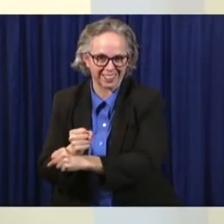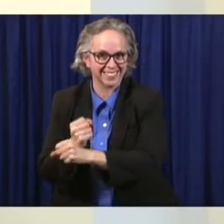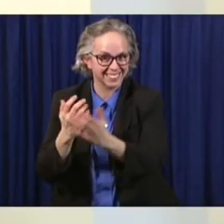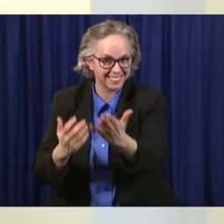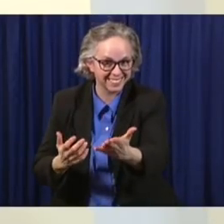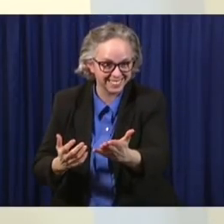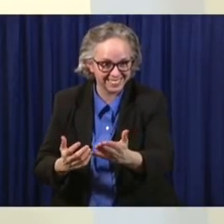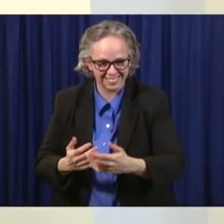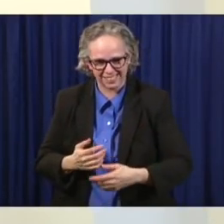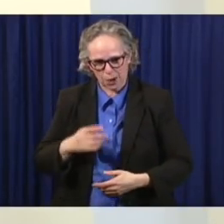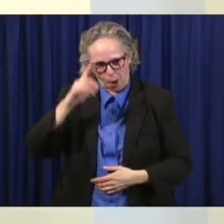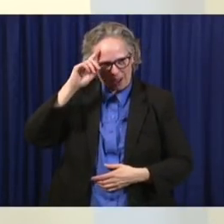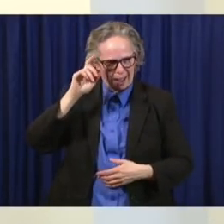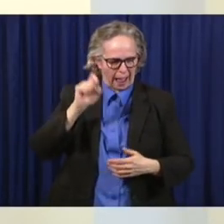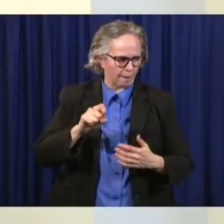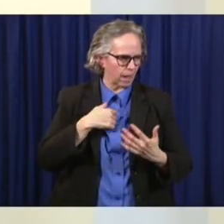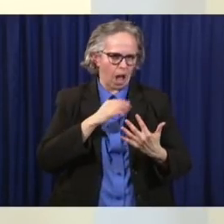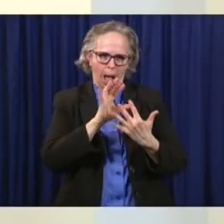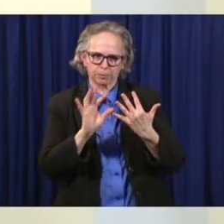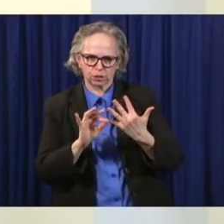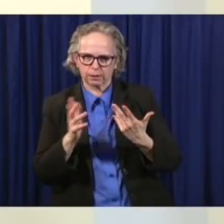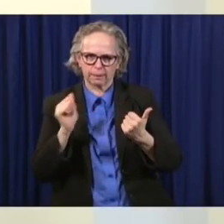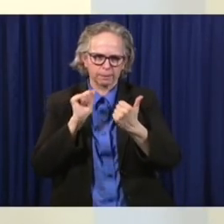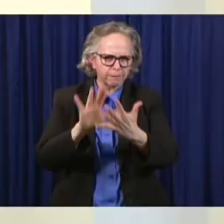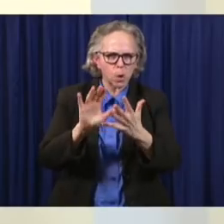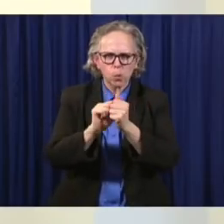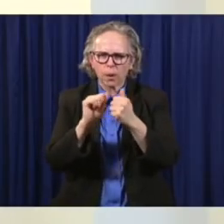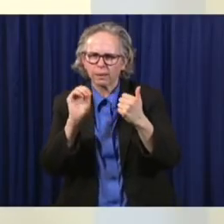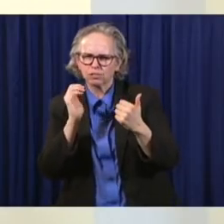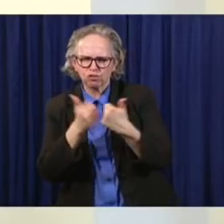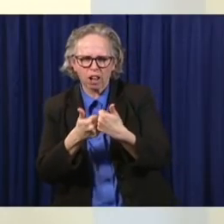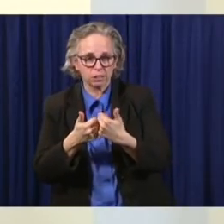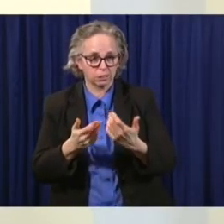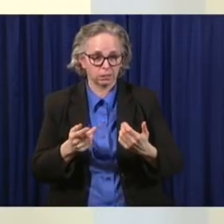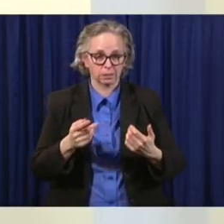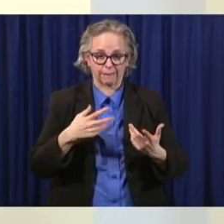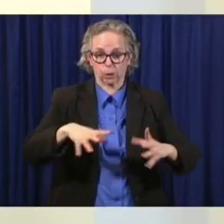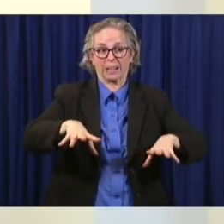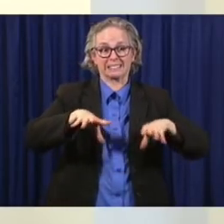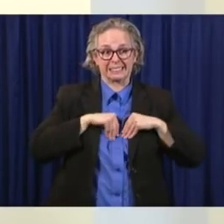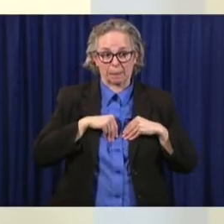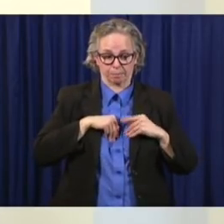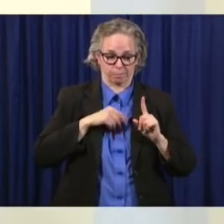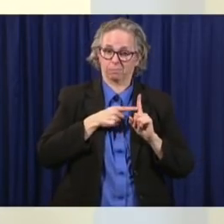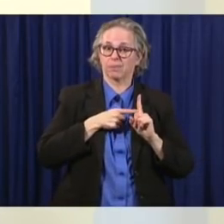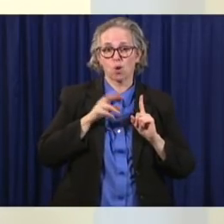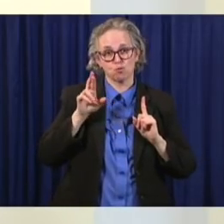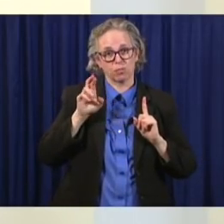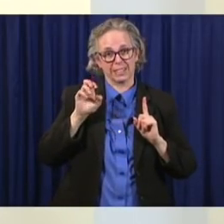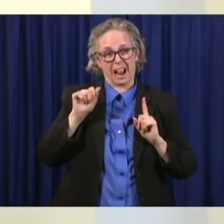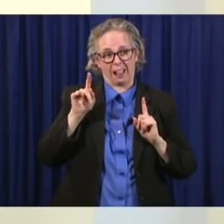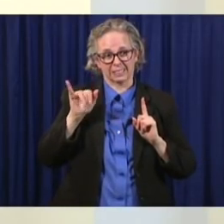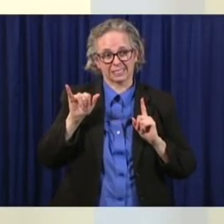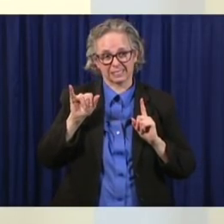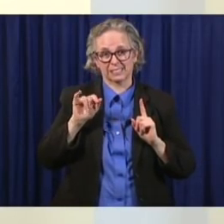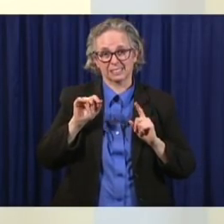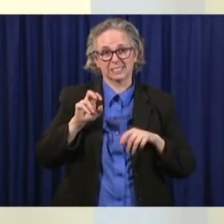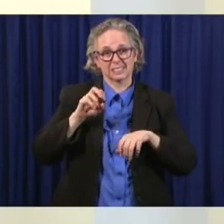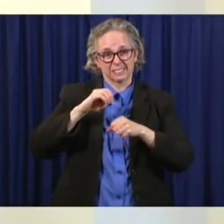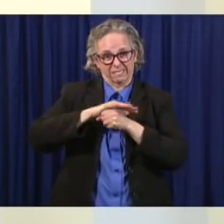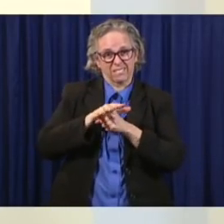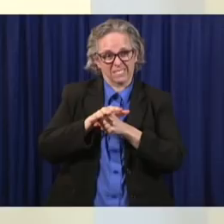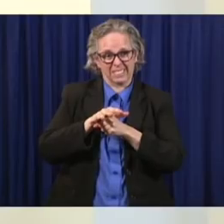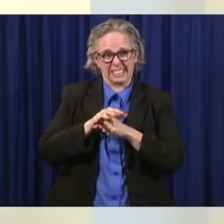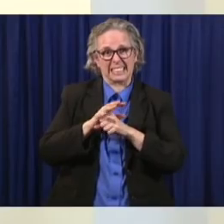challenge. You have to begin with accepting the reality. And the reality is this virus can be very dangerous to people,